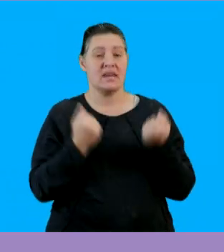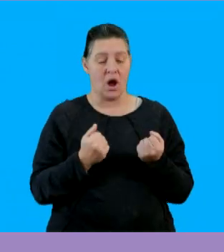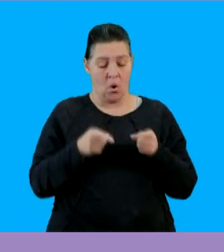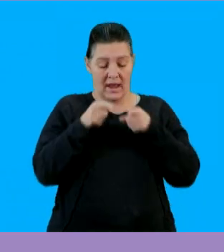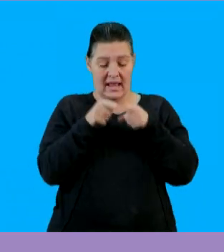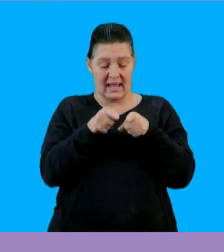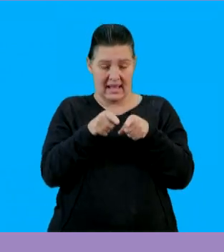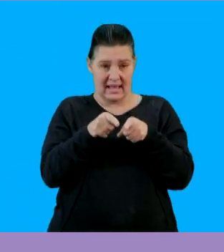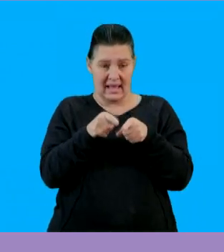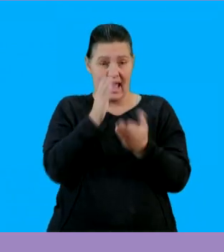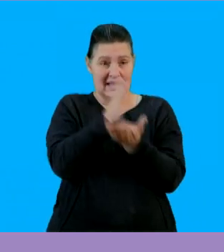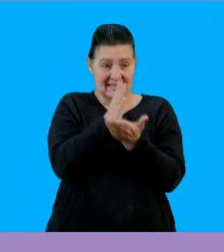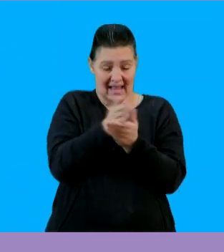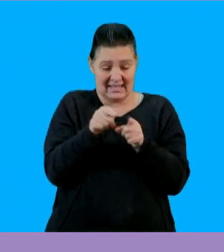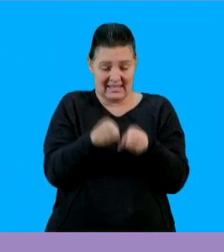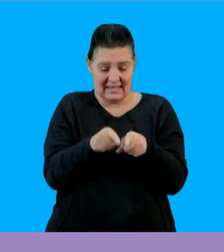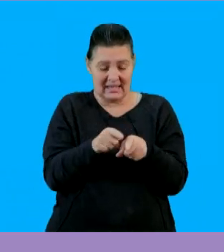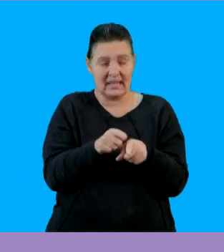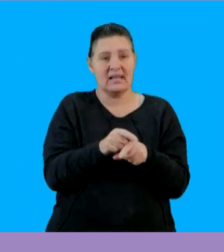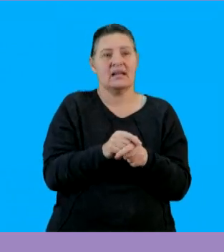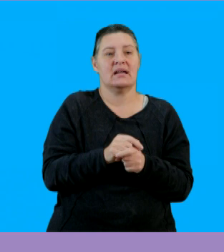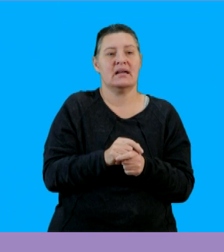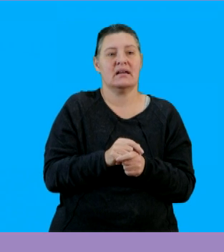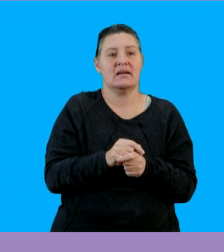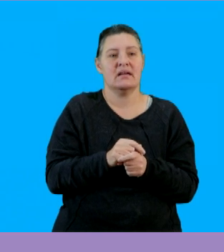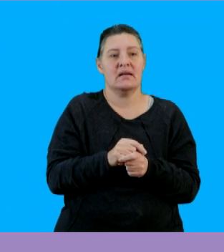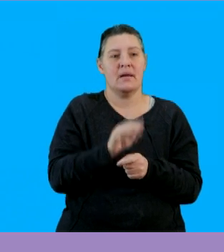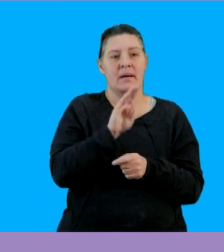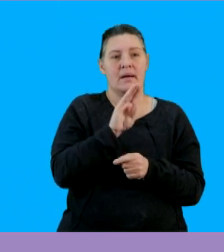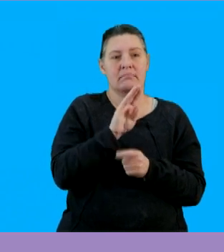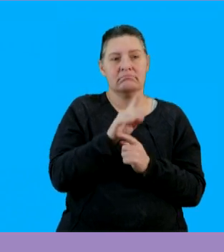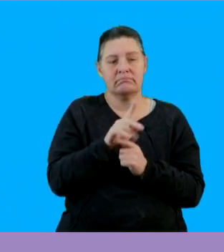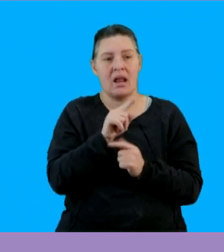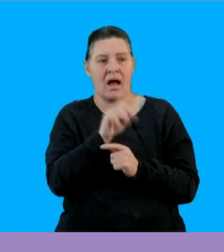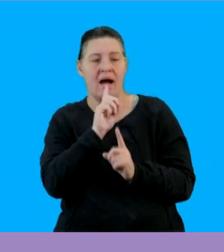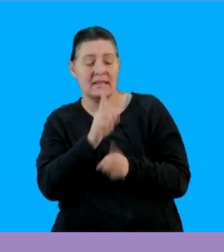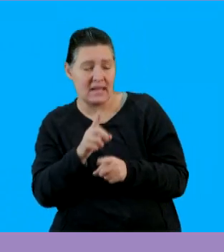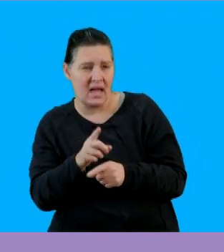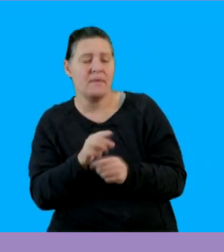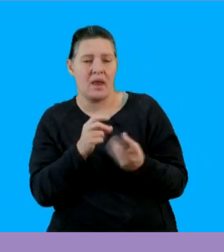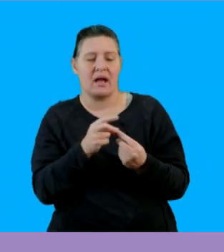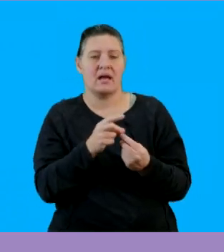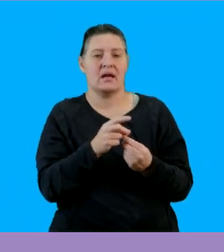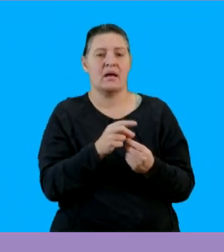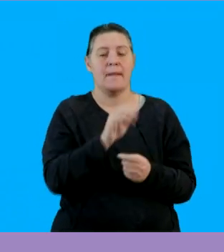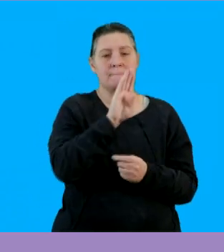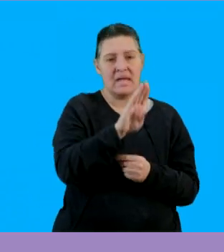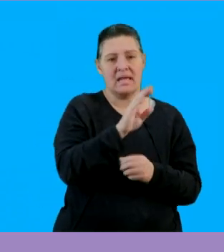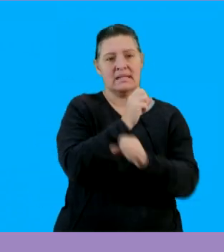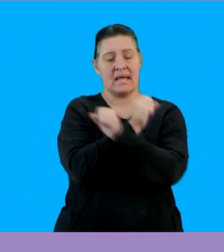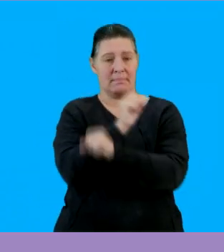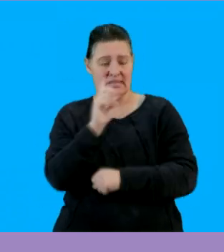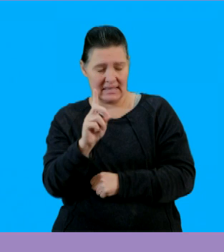are now going to say the inner ones, which is d multiplied by b. That is going to give us an answer of